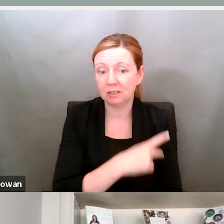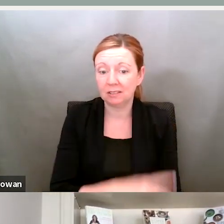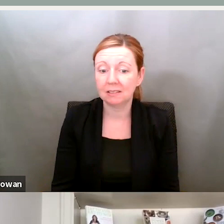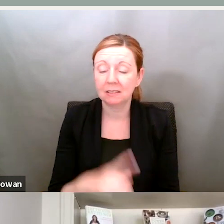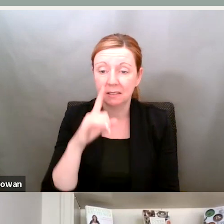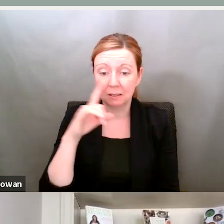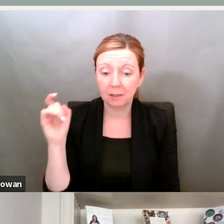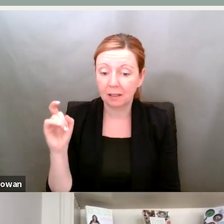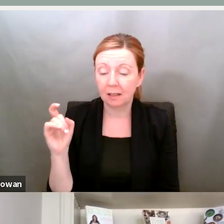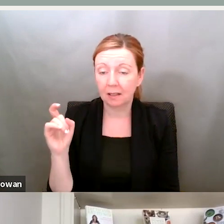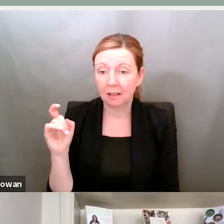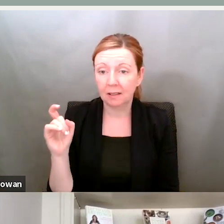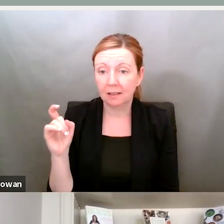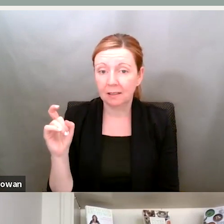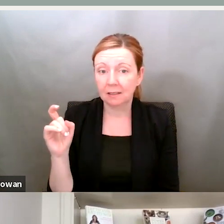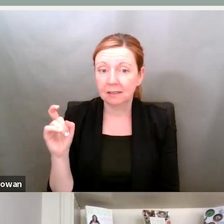because